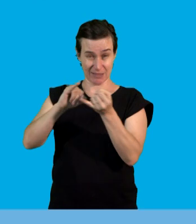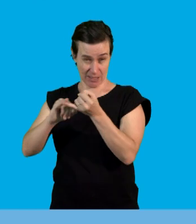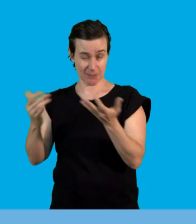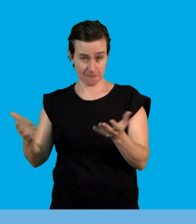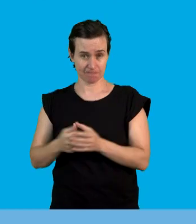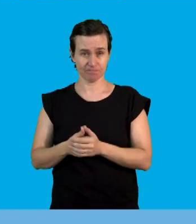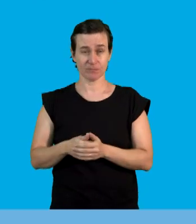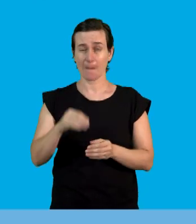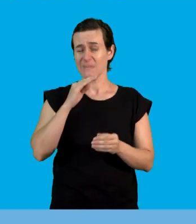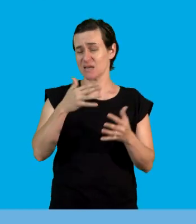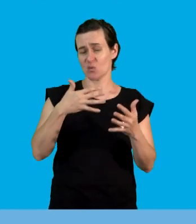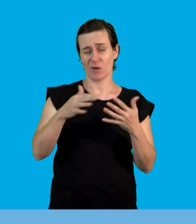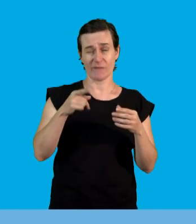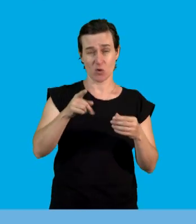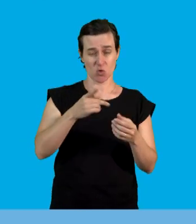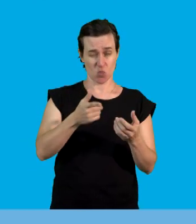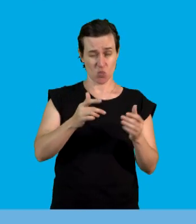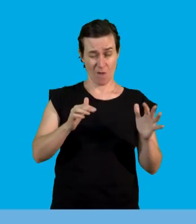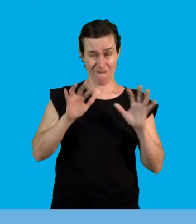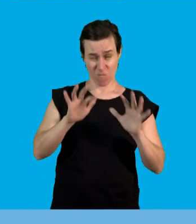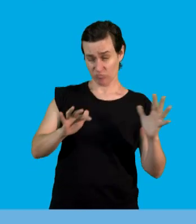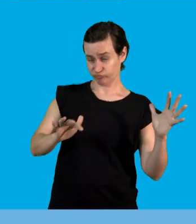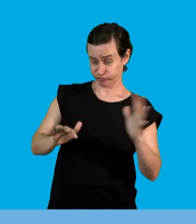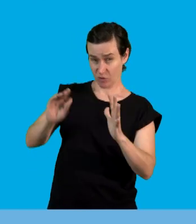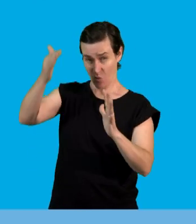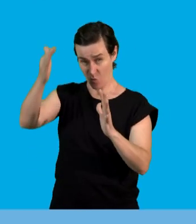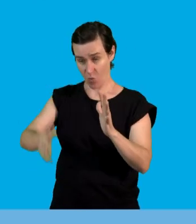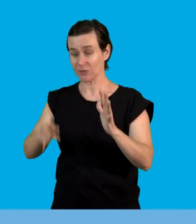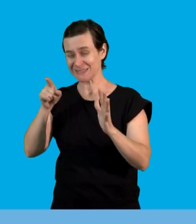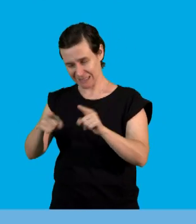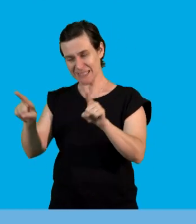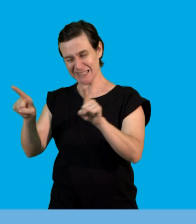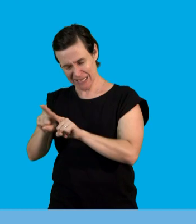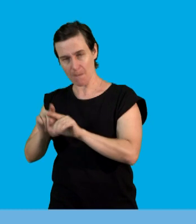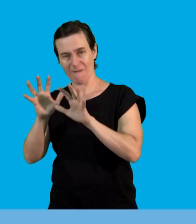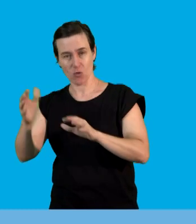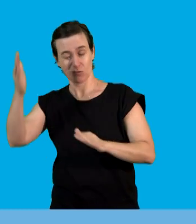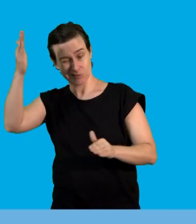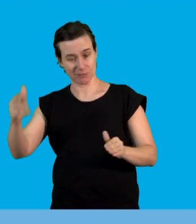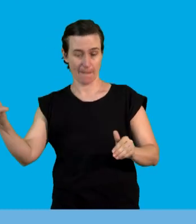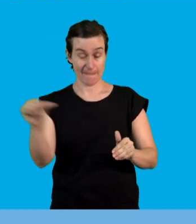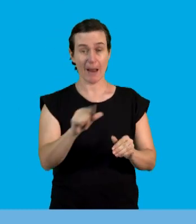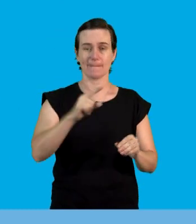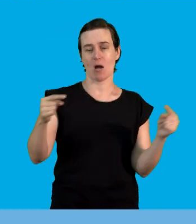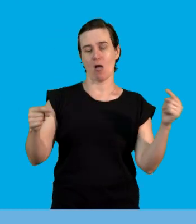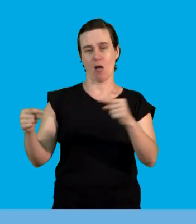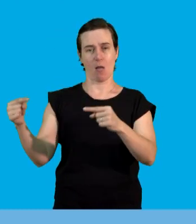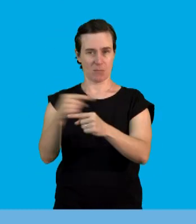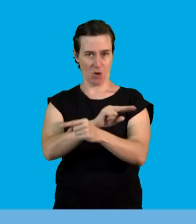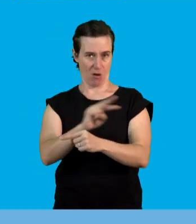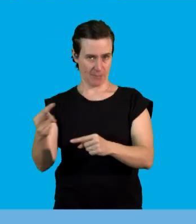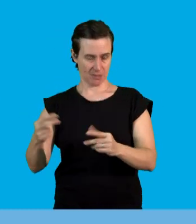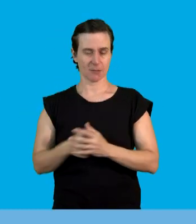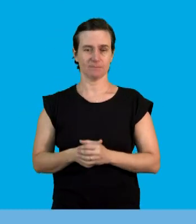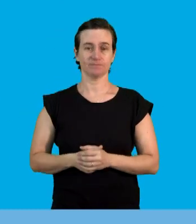whatever force that you're exerting onto the wall will exert the very same amount of force back to you, but in an opposite direction. So we're saying